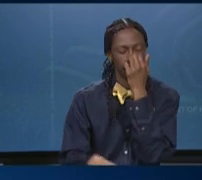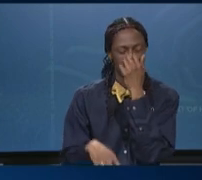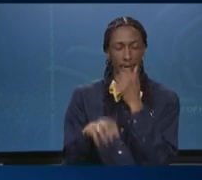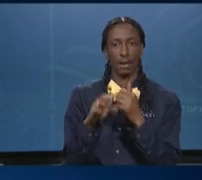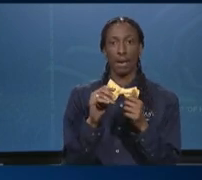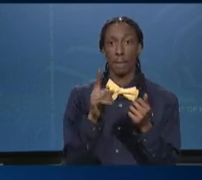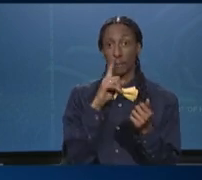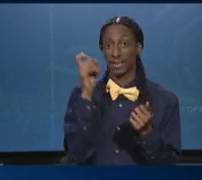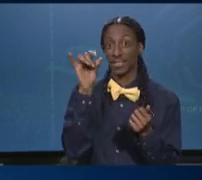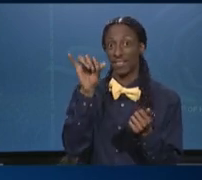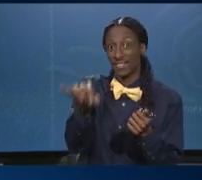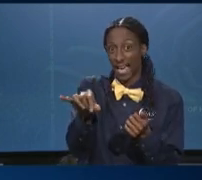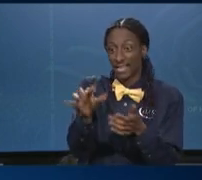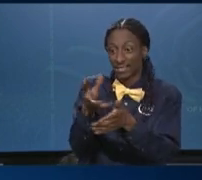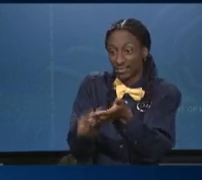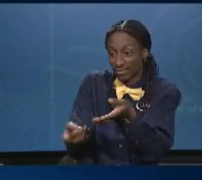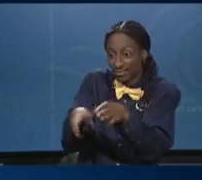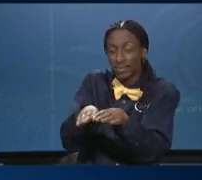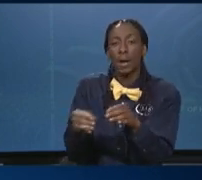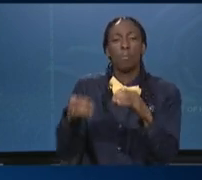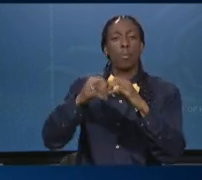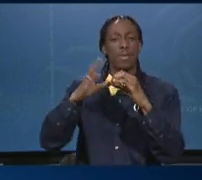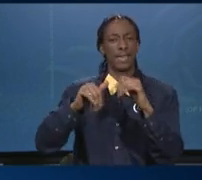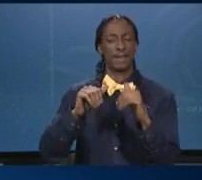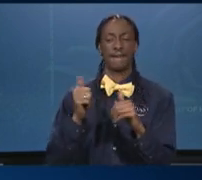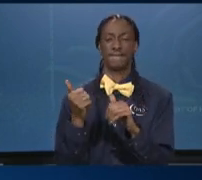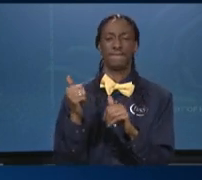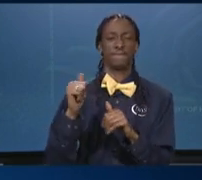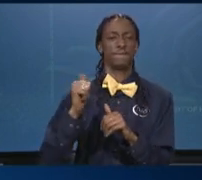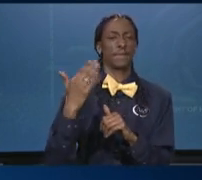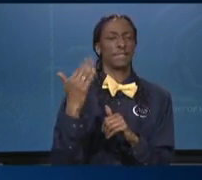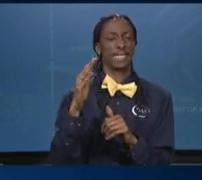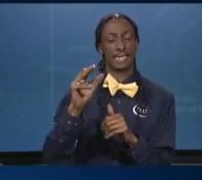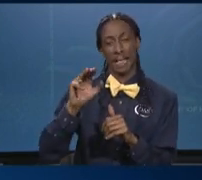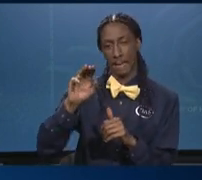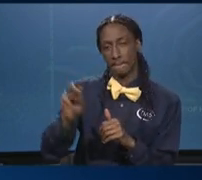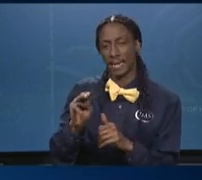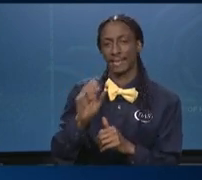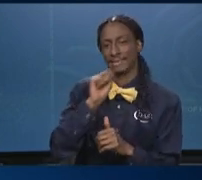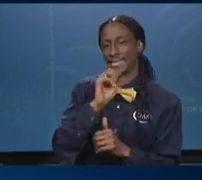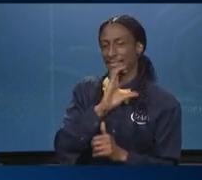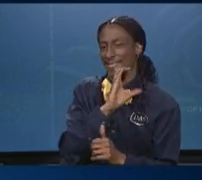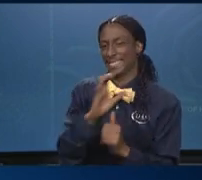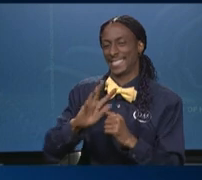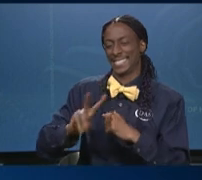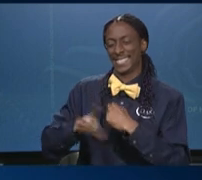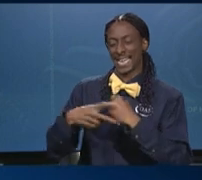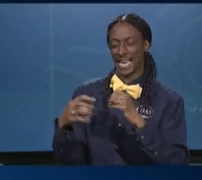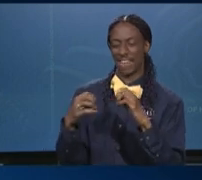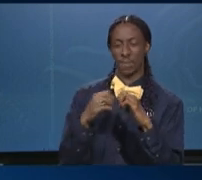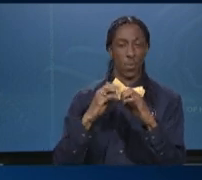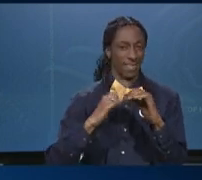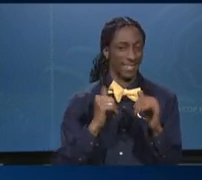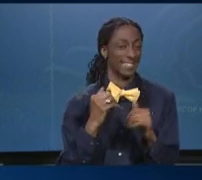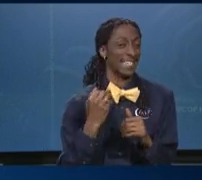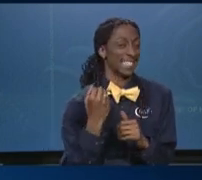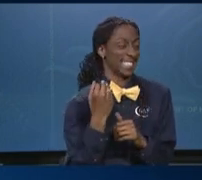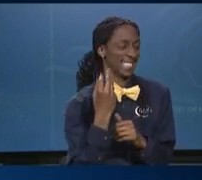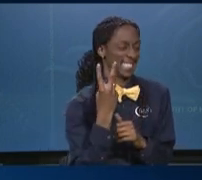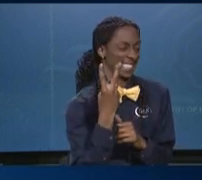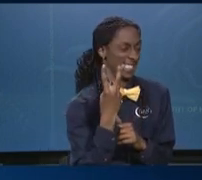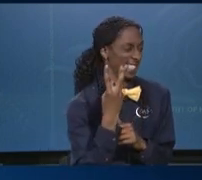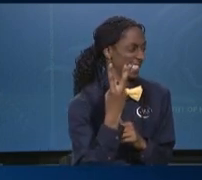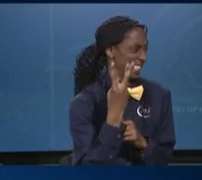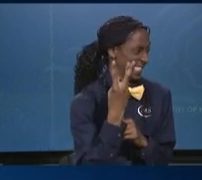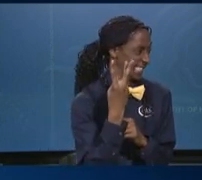than 15 million seniors saved more than $60 billion. So just